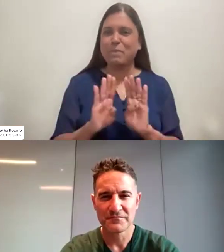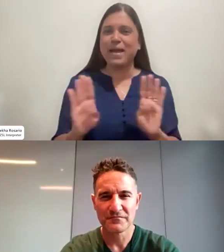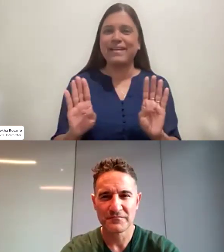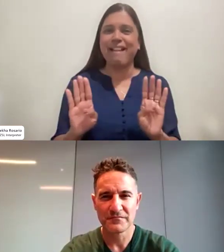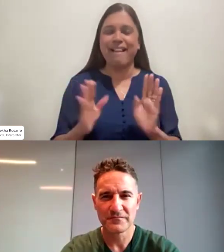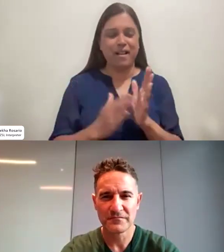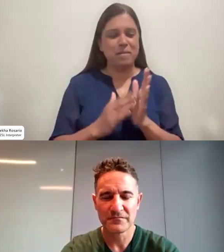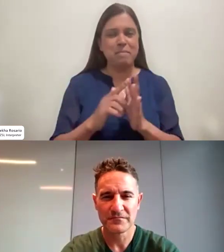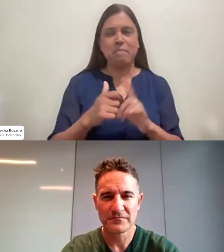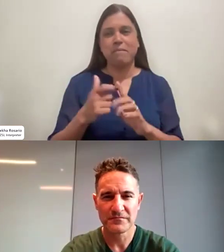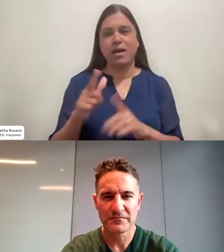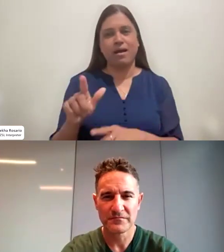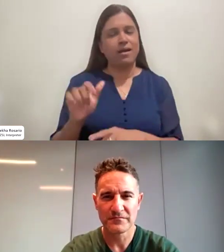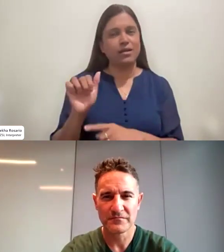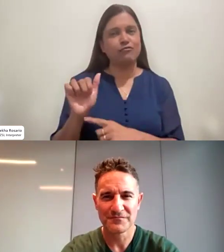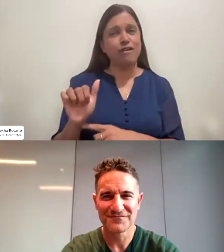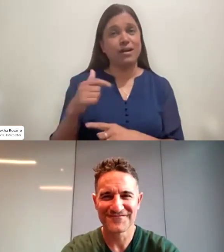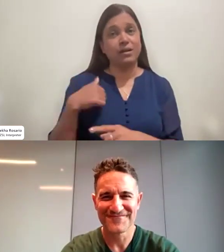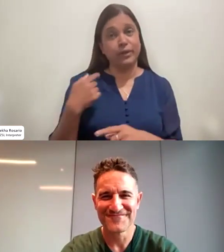could just sit here for